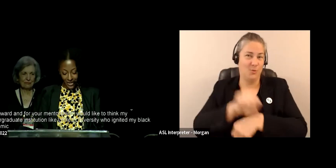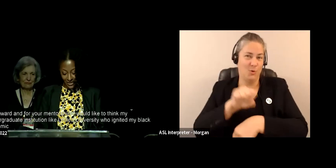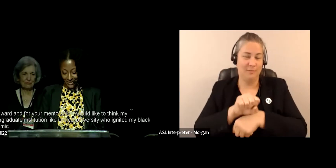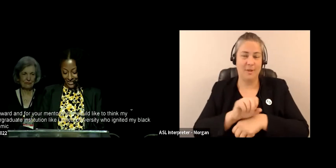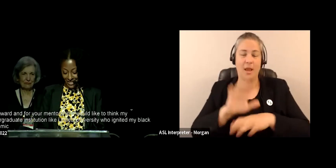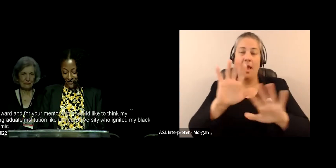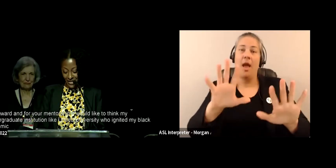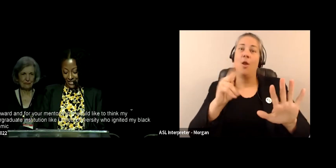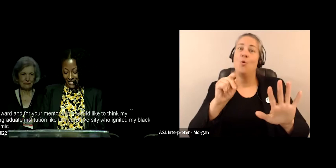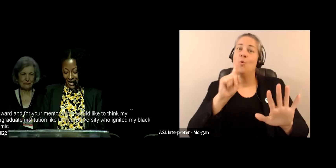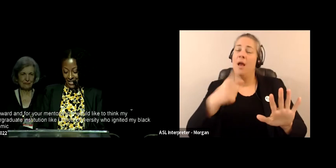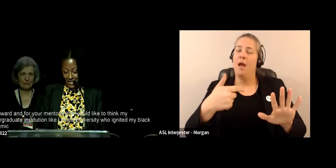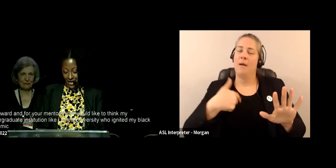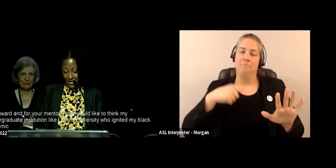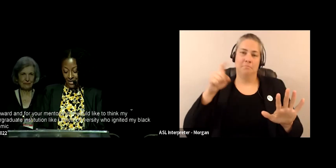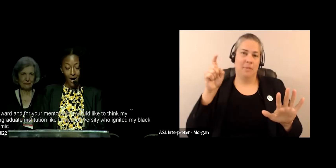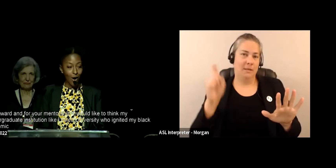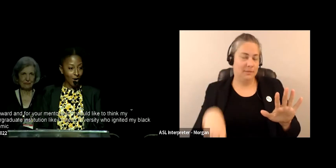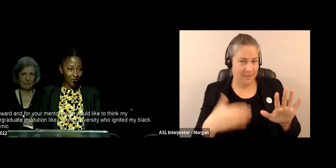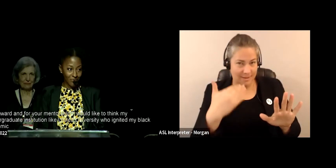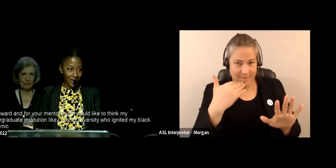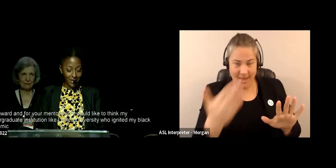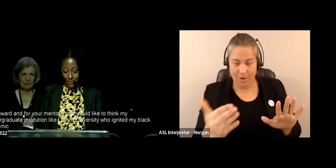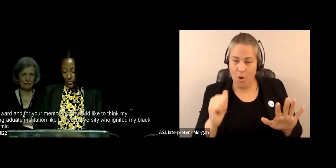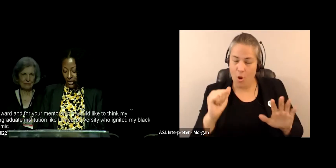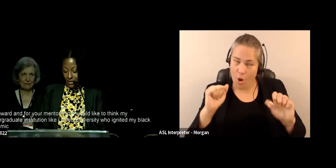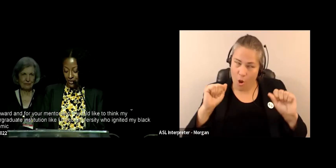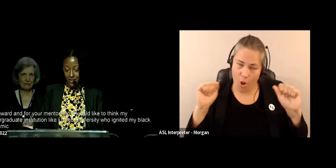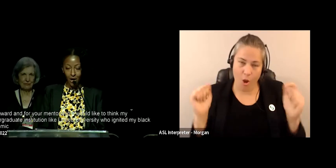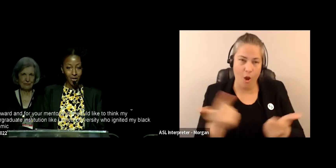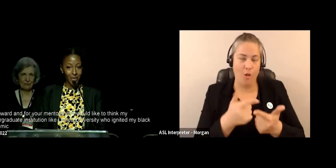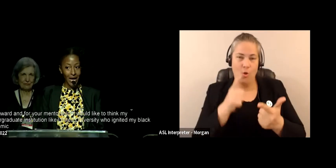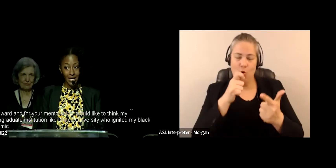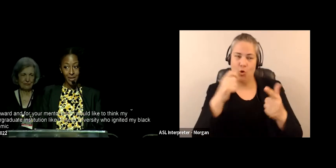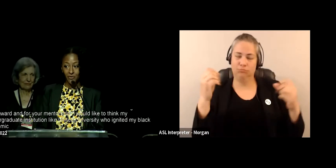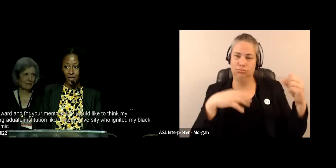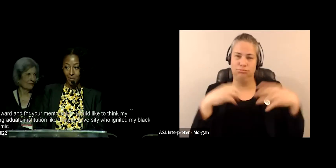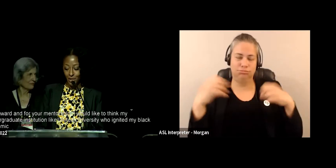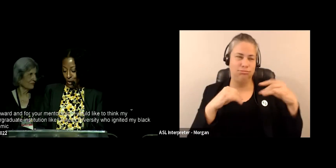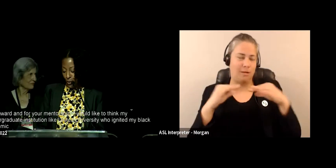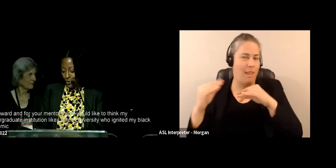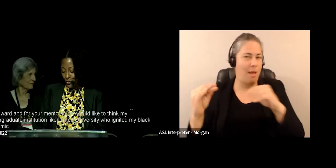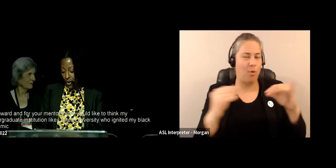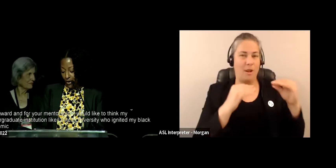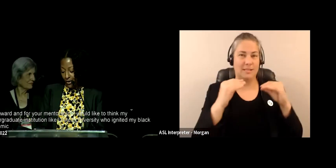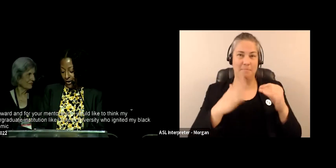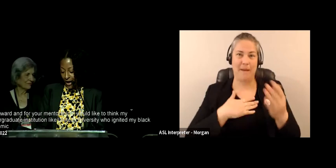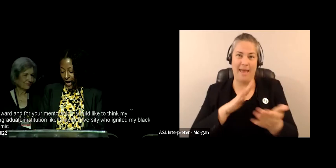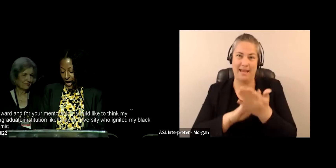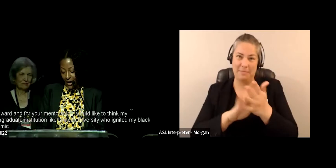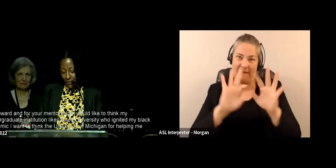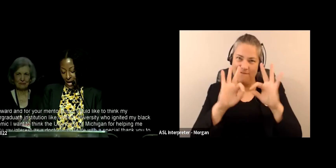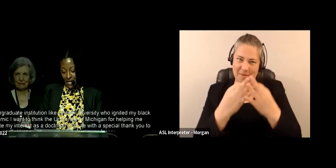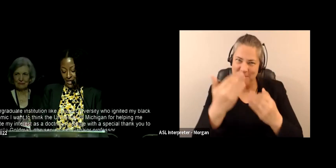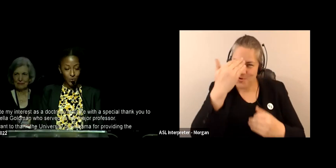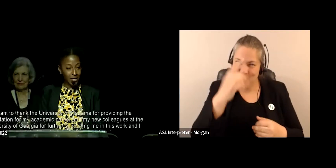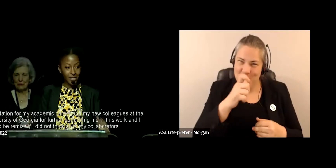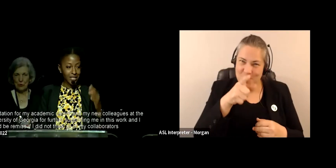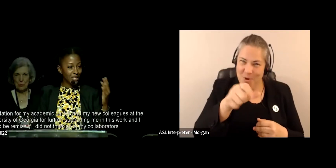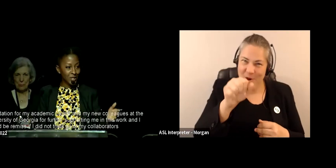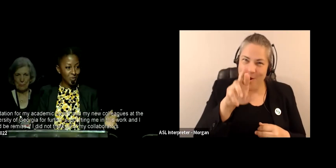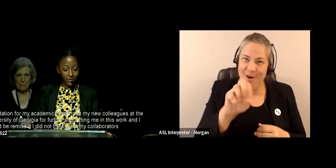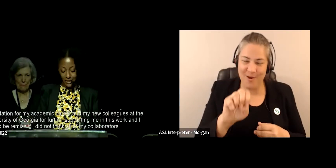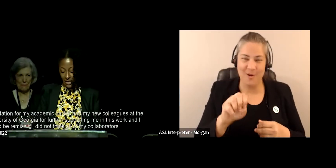would be remiss if I did not thank all of my collaborators and all of my academic family, you know who you are, as